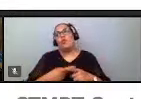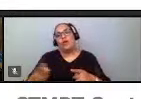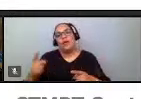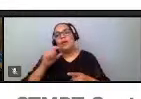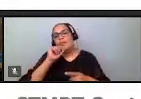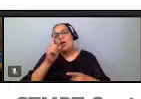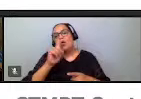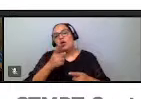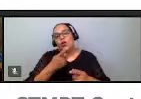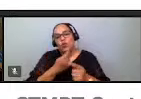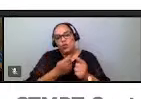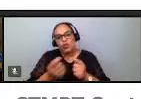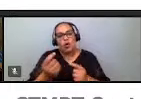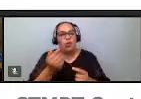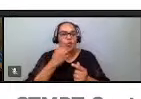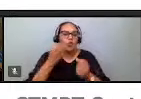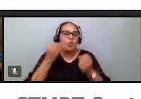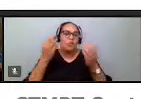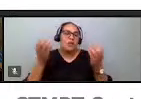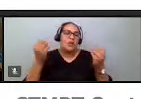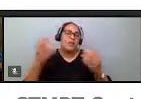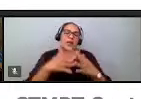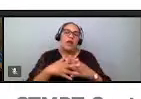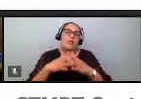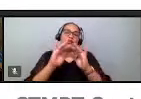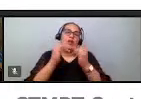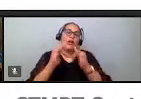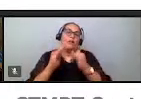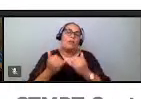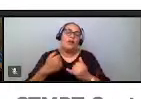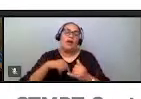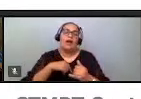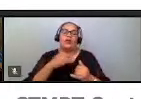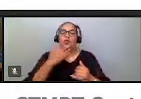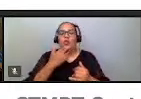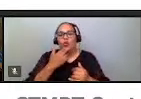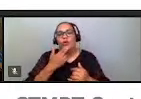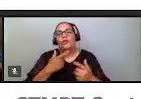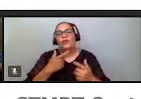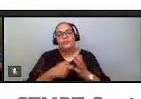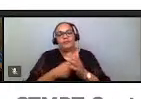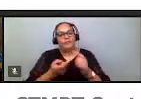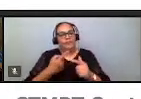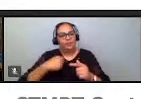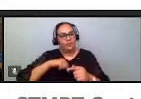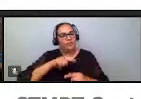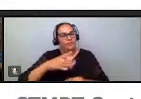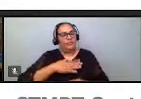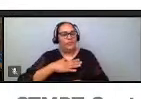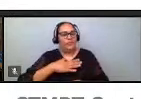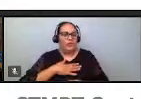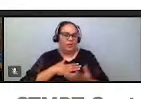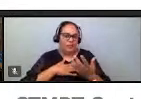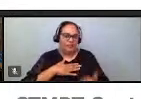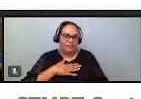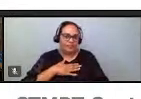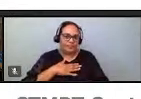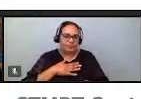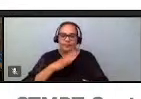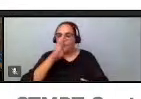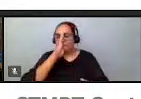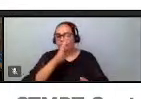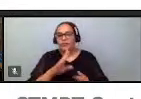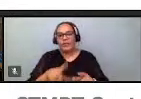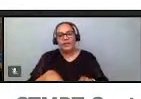we sold to a lot of our American companies that we are buying from us and that's what they likeed direct Cape